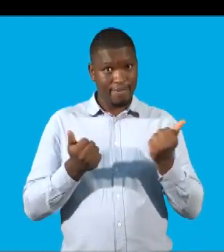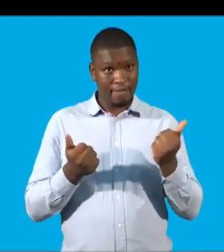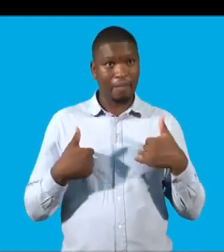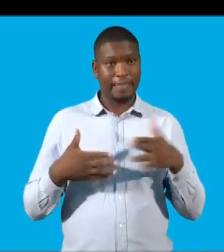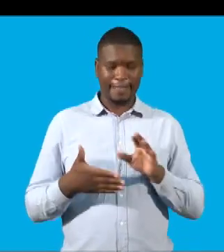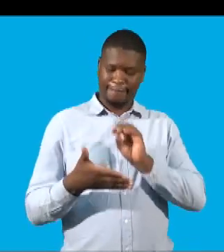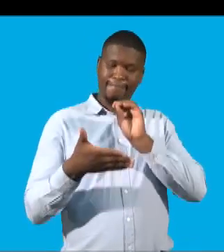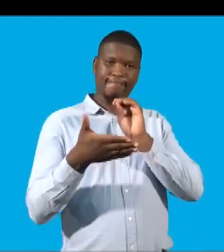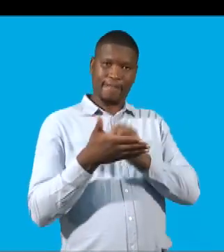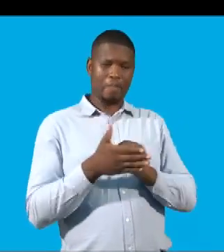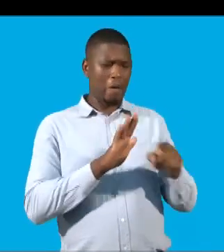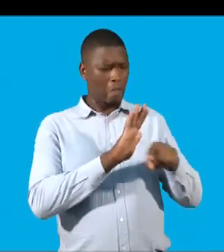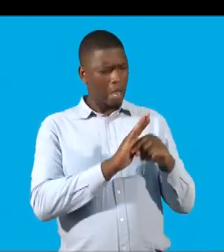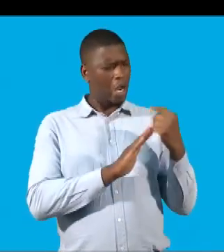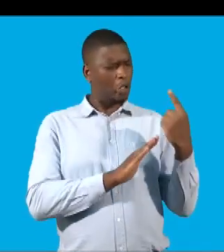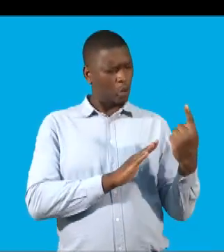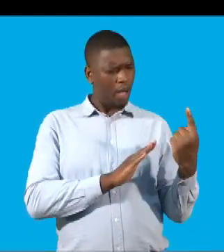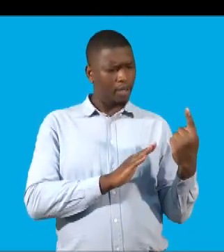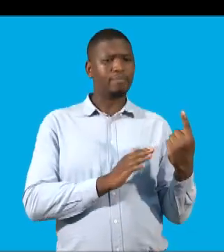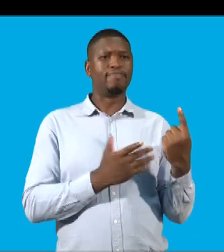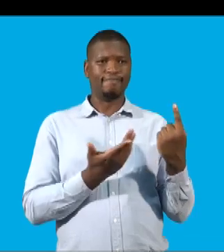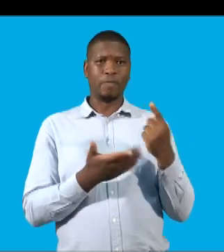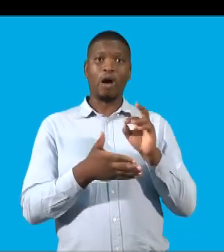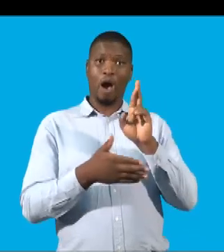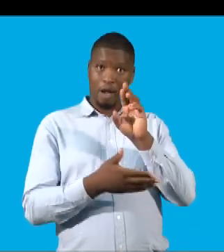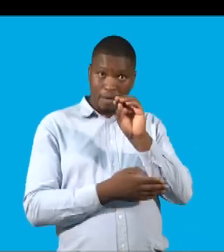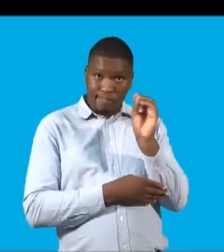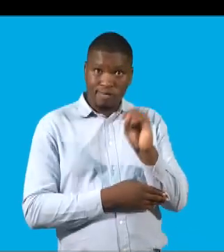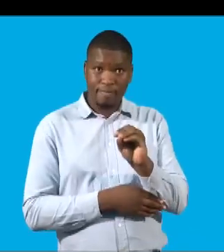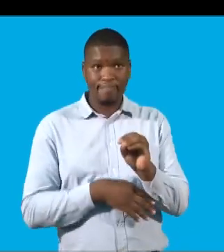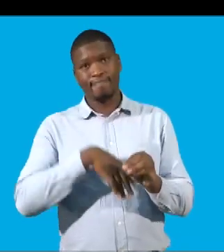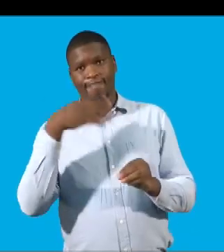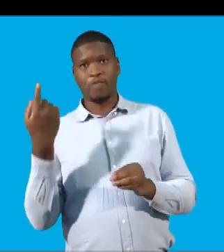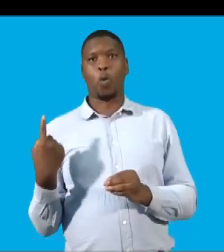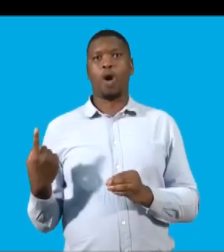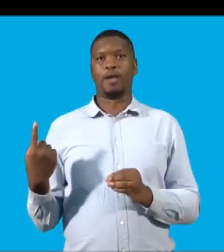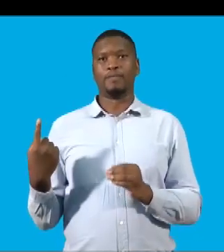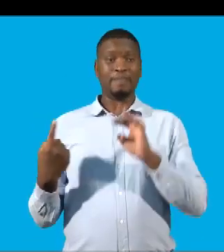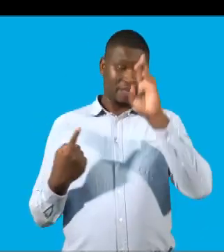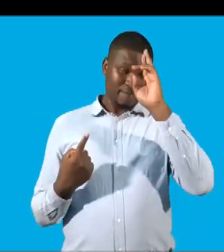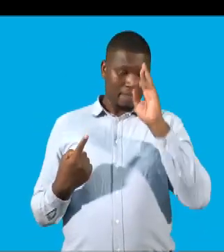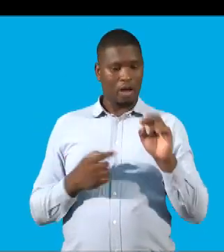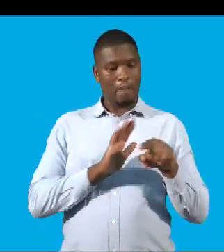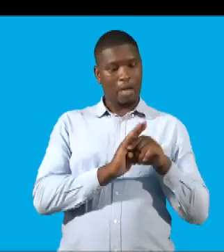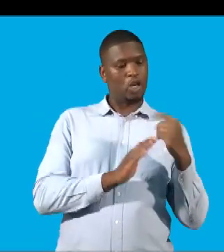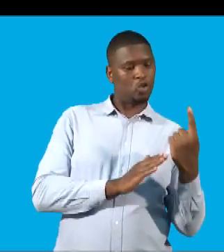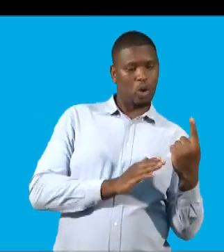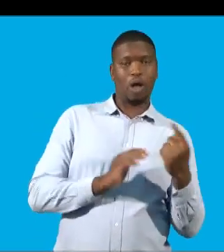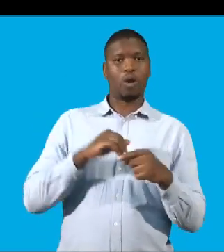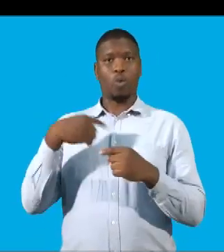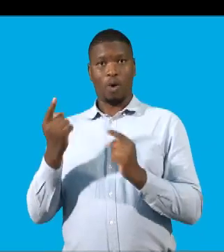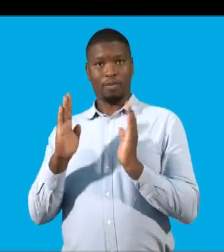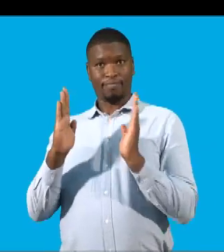going to substitute it in the place of R. That's 2x minus 3.